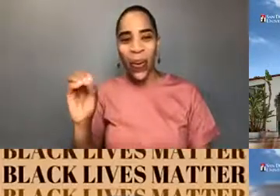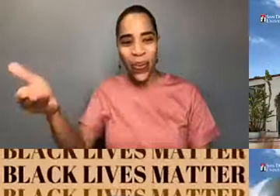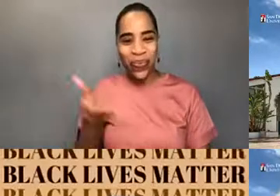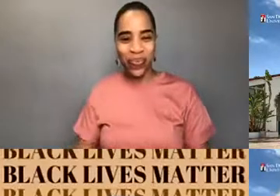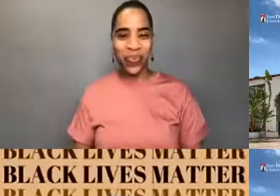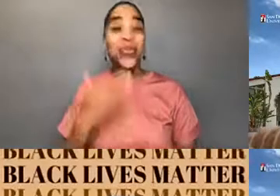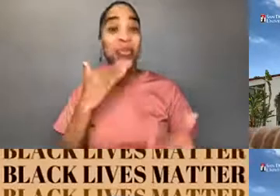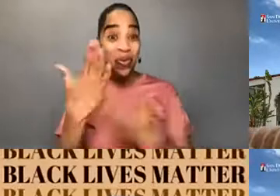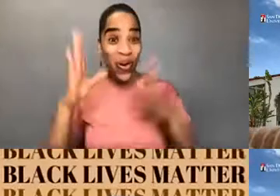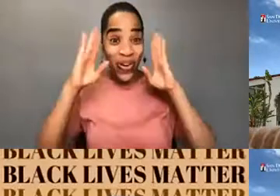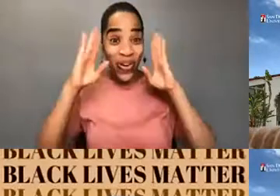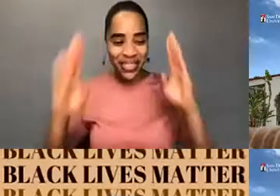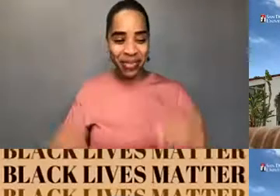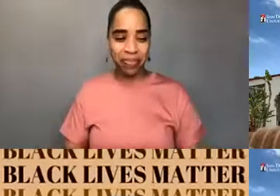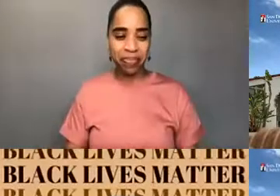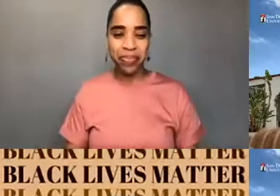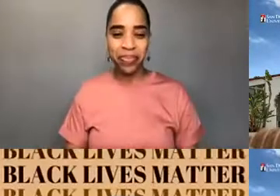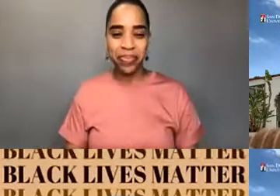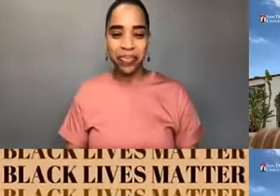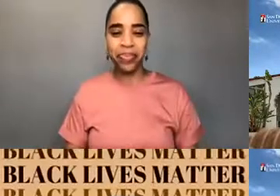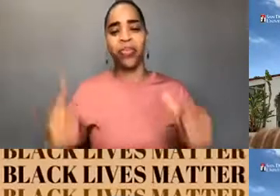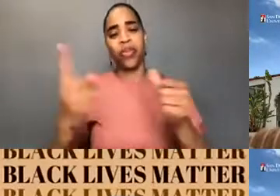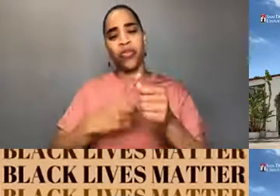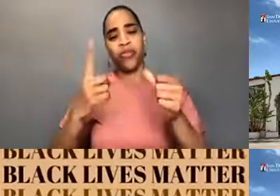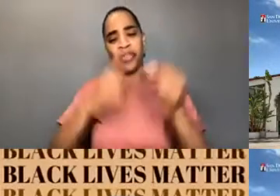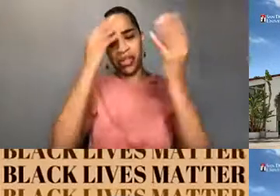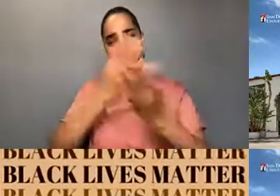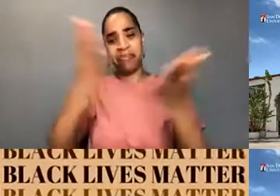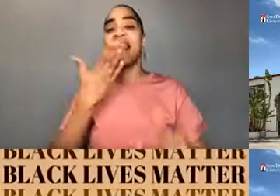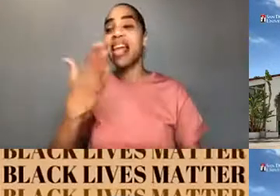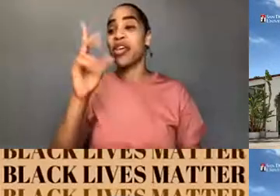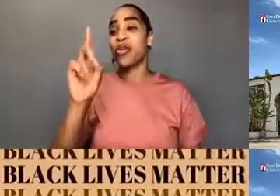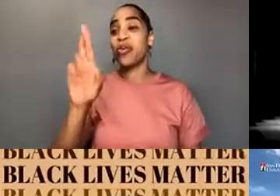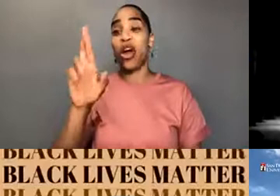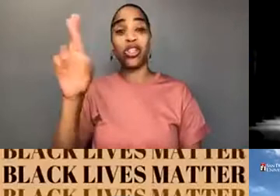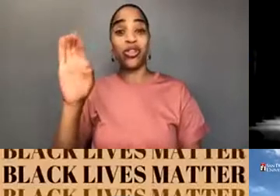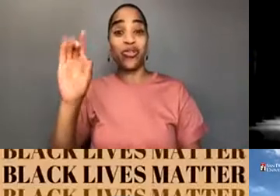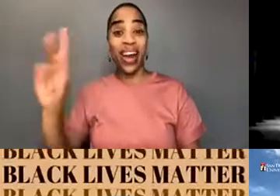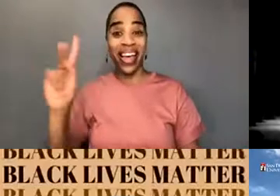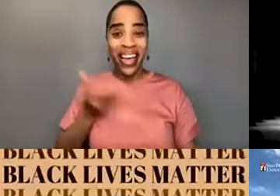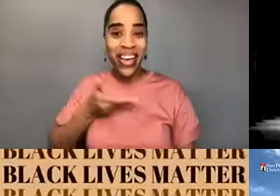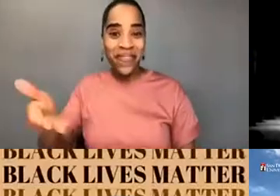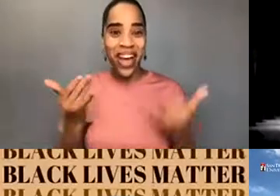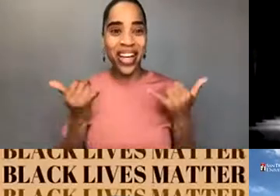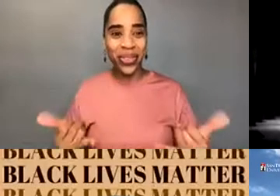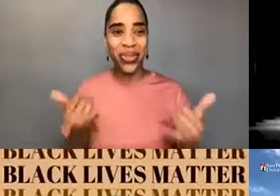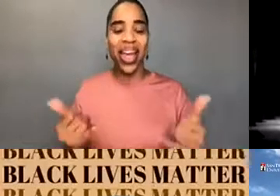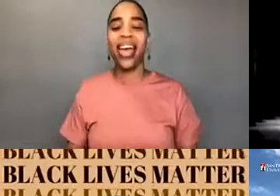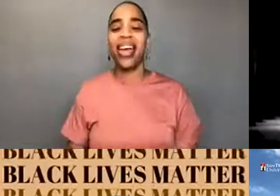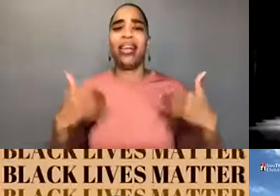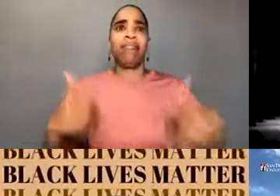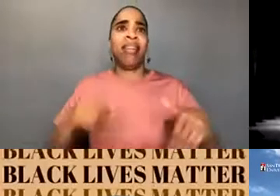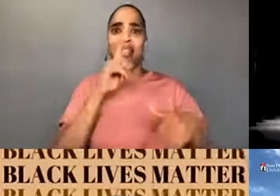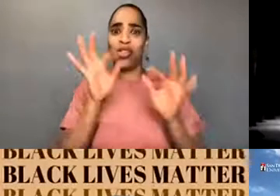Morning, everybody. First and foremost, I would like to say thank you to Dr. Reddick for inviting me here today. I think this is such an